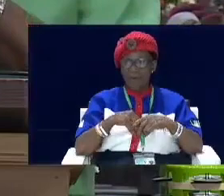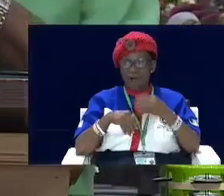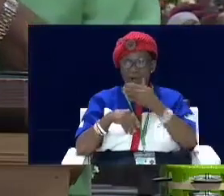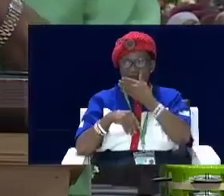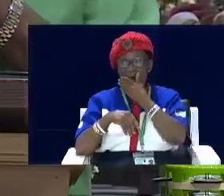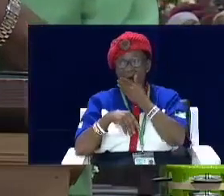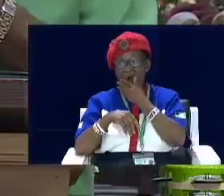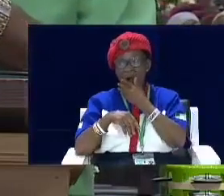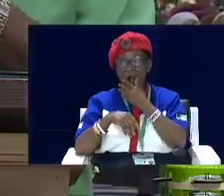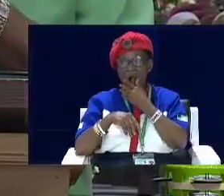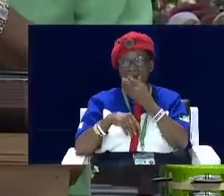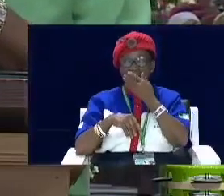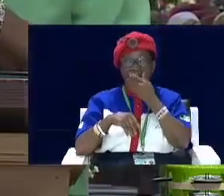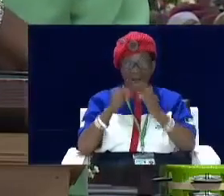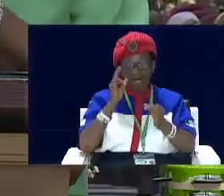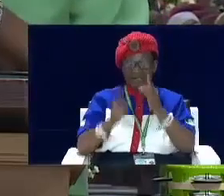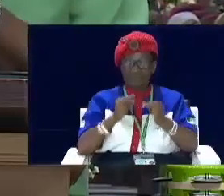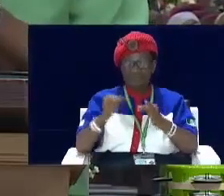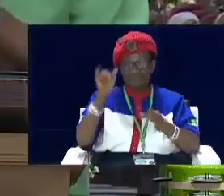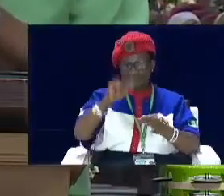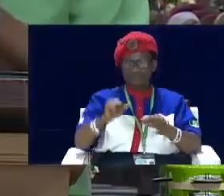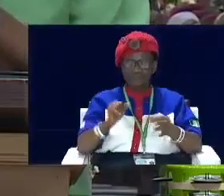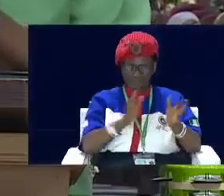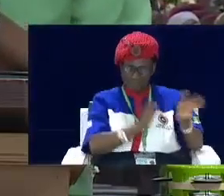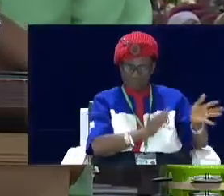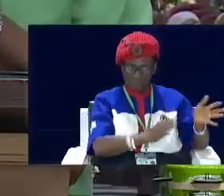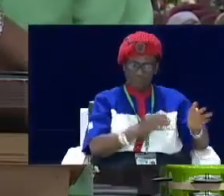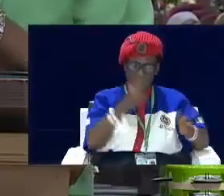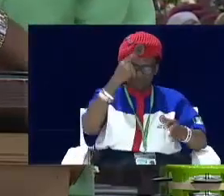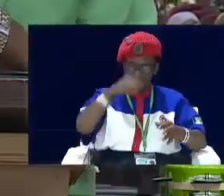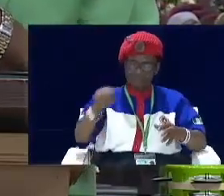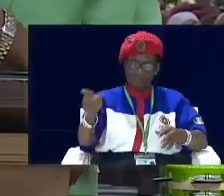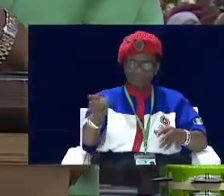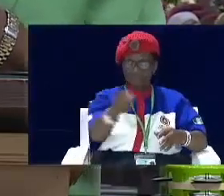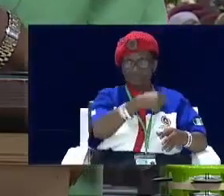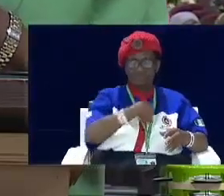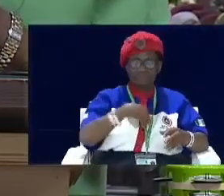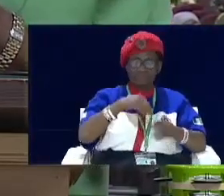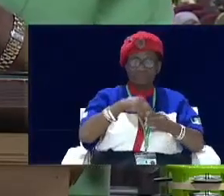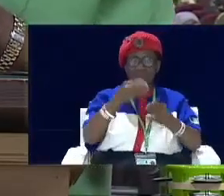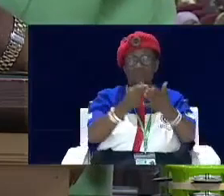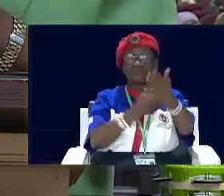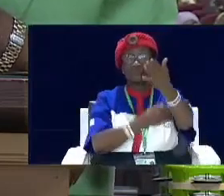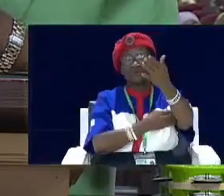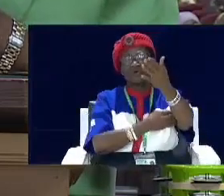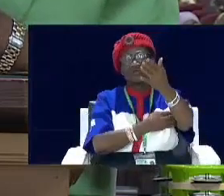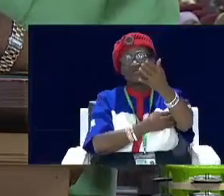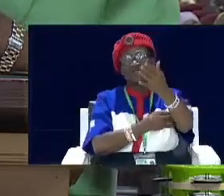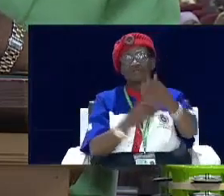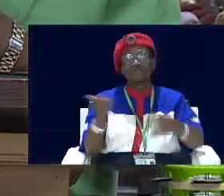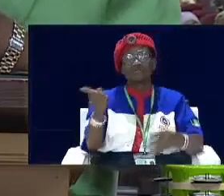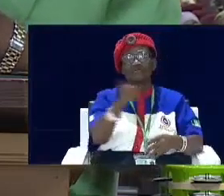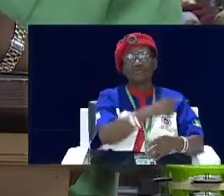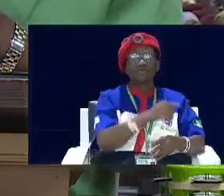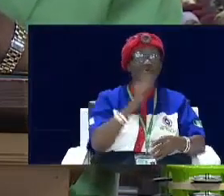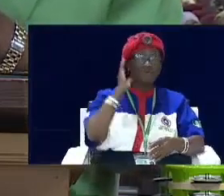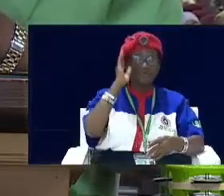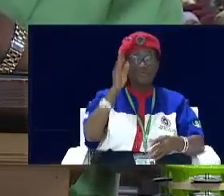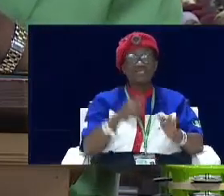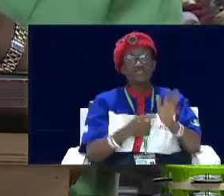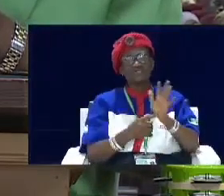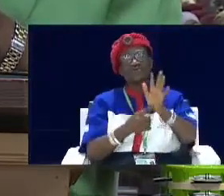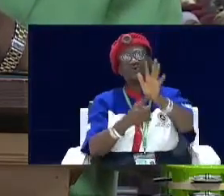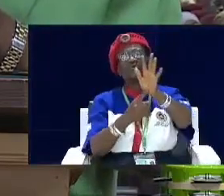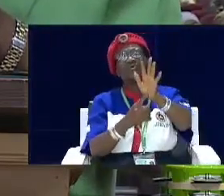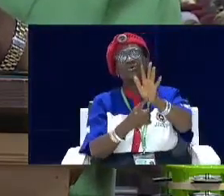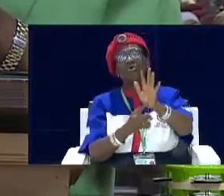If they are planning for you in the morning, you will surface in the evening. Tọ́ bá jẹ́ pé àárọ̀ ni wọ́n pète